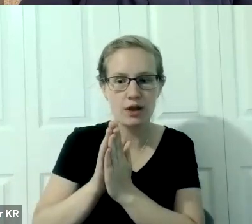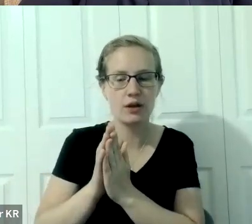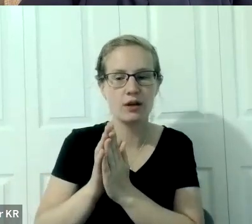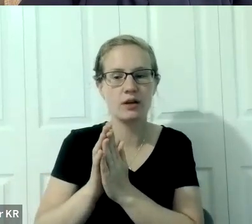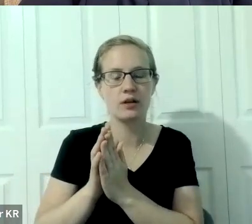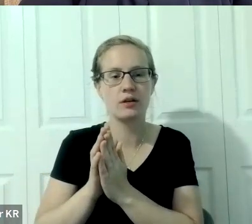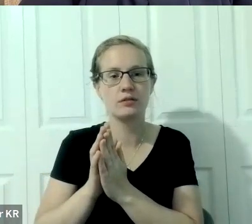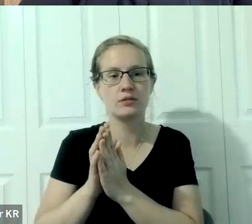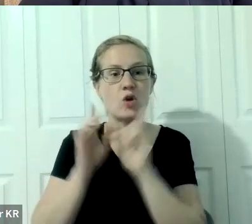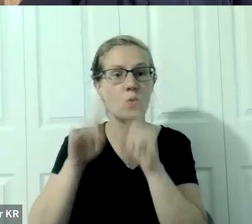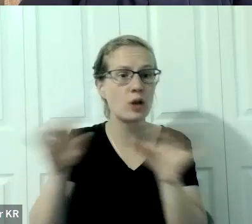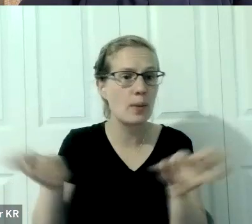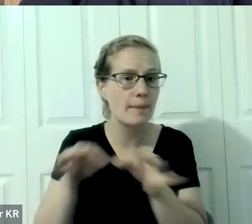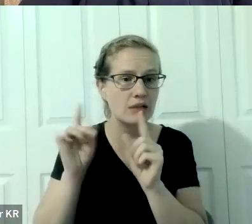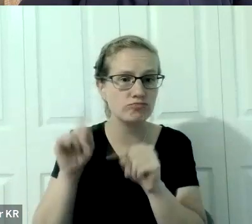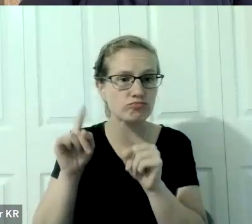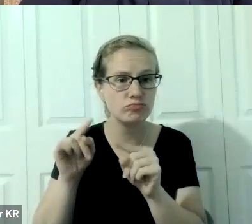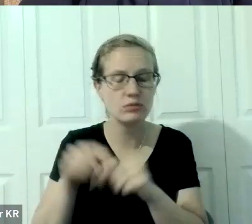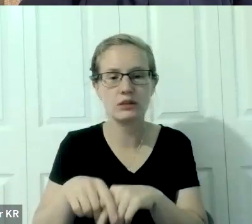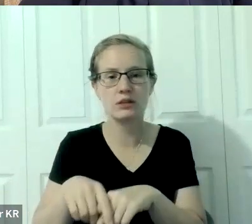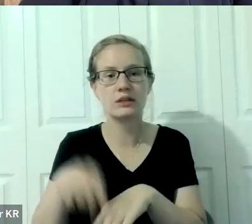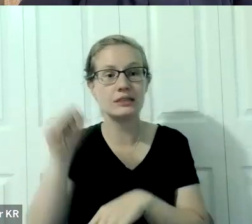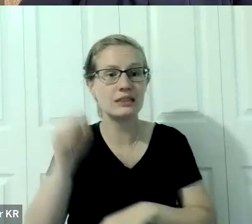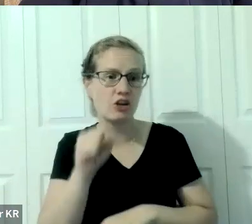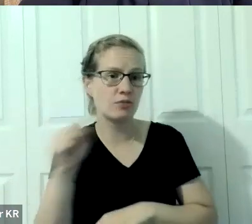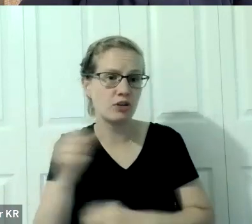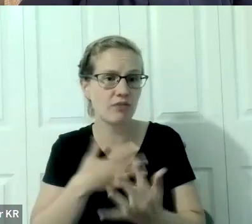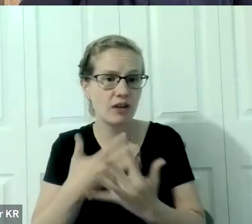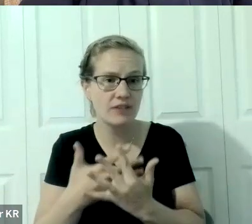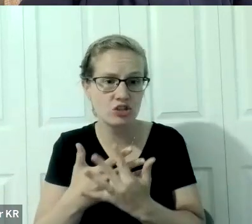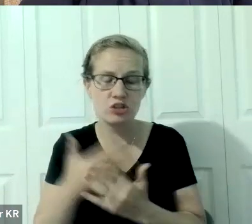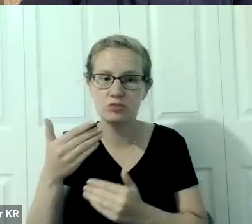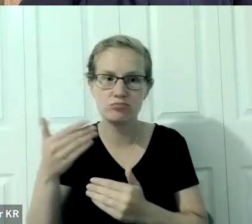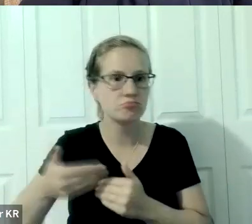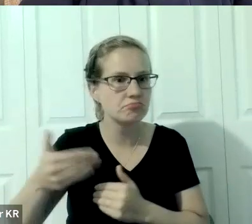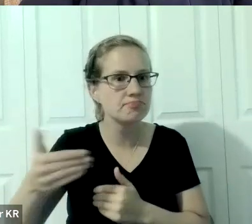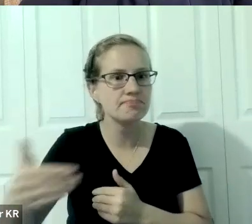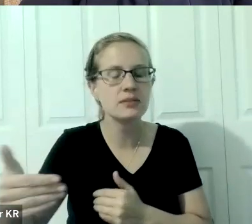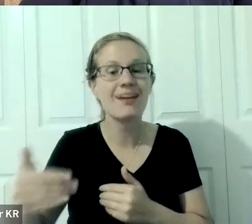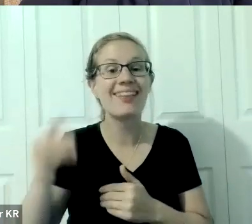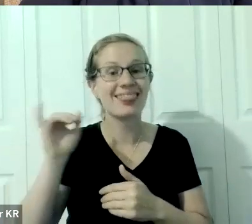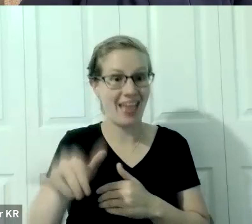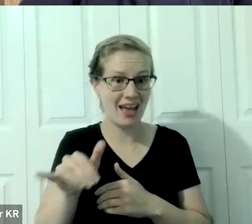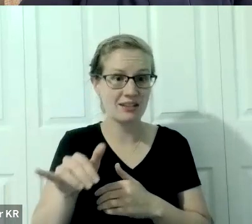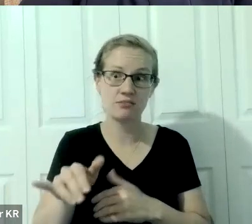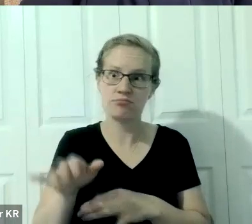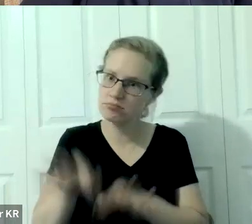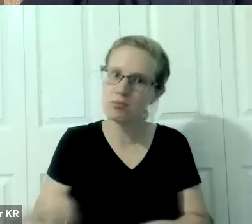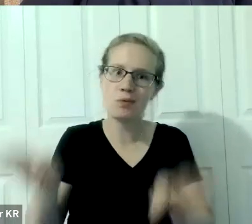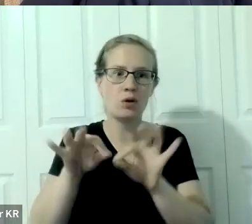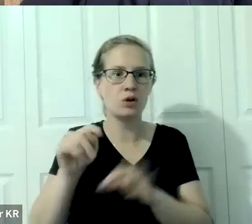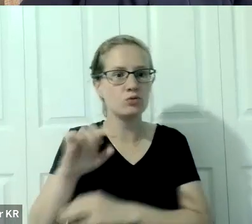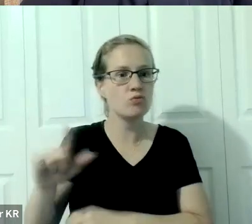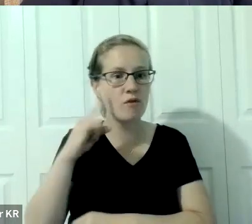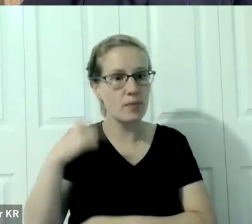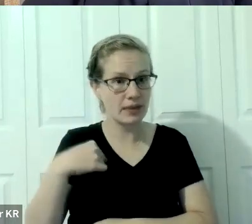mass attendance, sacrament of reconciliation regularly, that became a very valuable tool for me